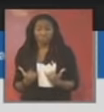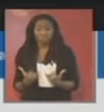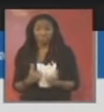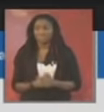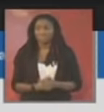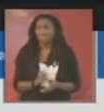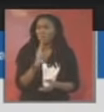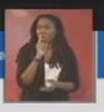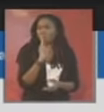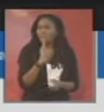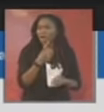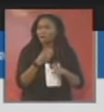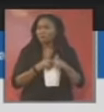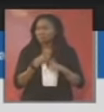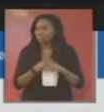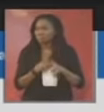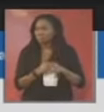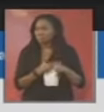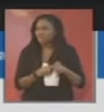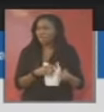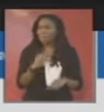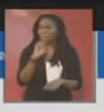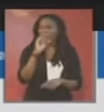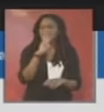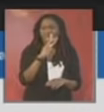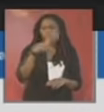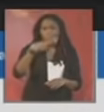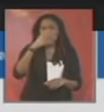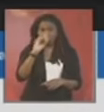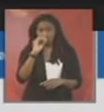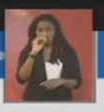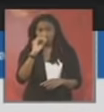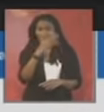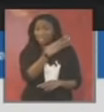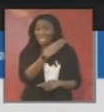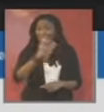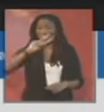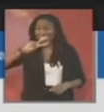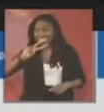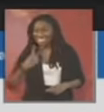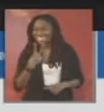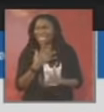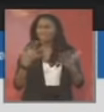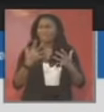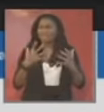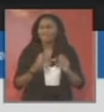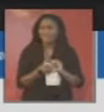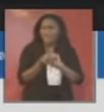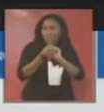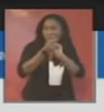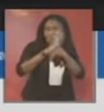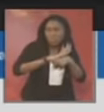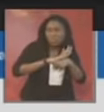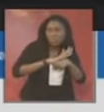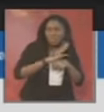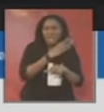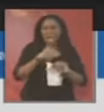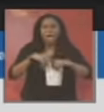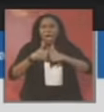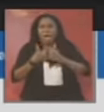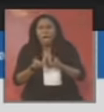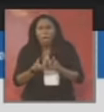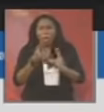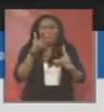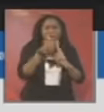Trial, WHO Solidarity Trial. The second is the COVID-19 Impact, which is a study that is led by Professor Christine